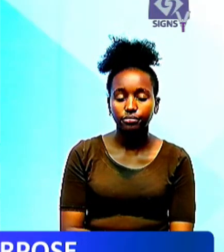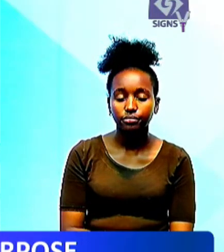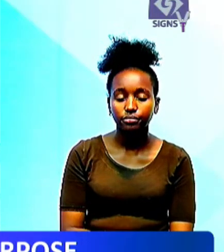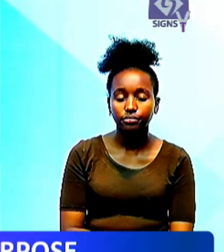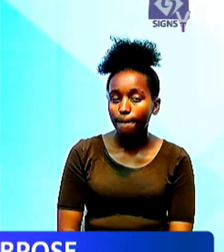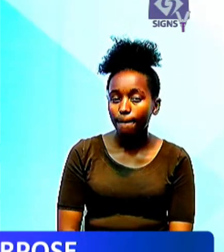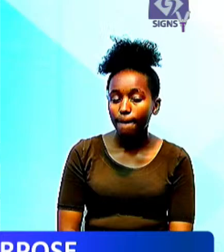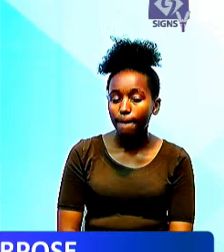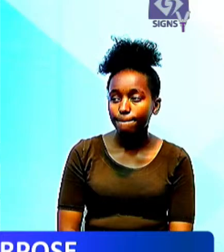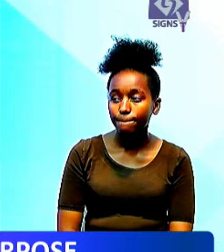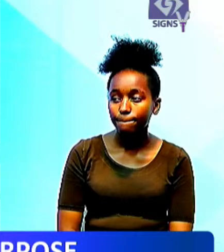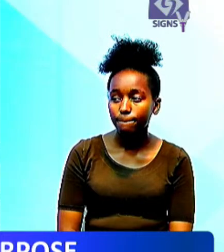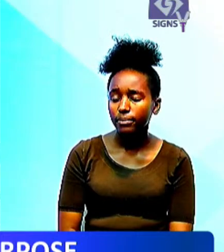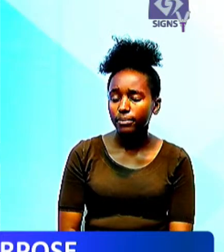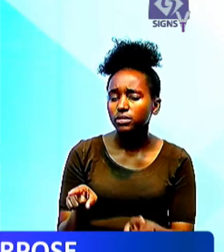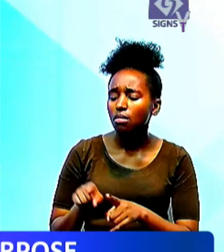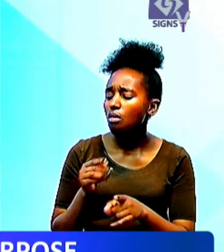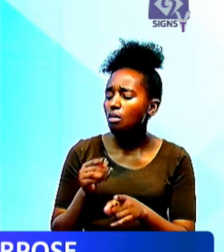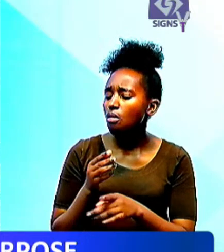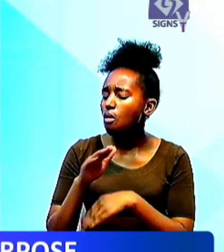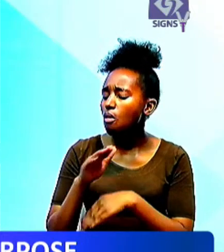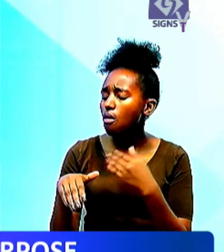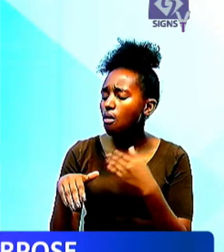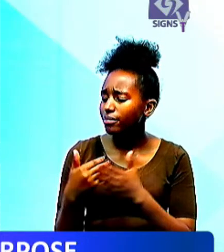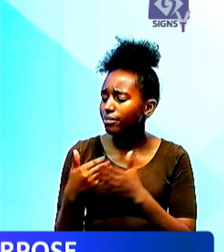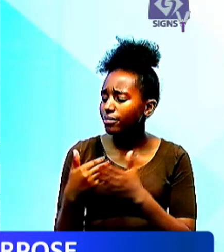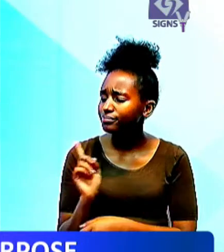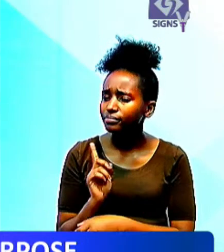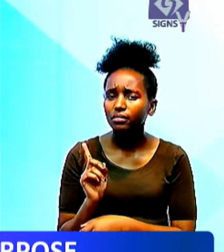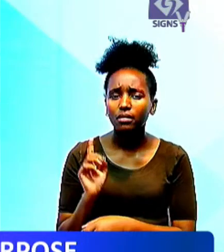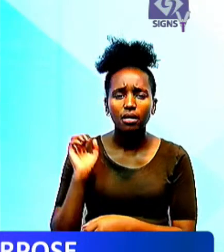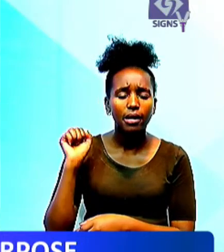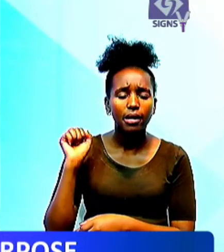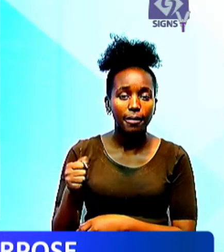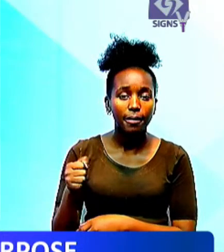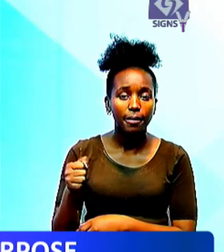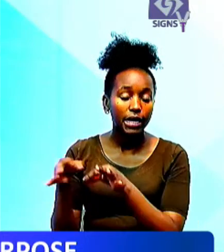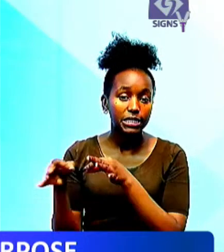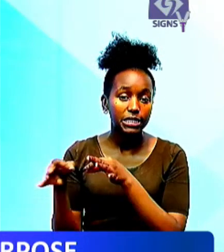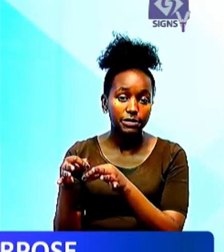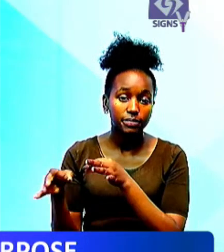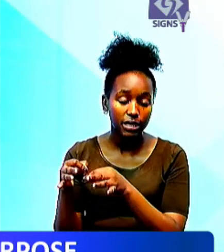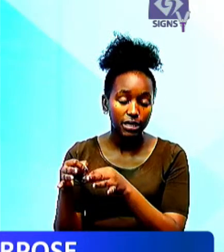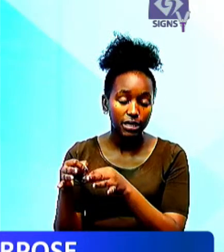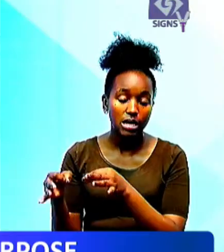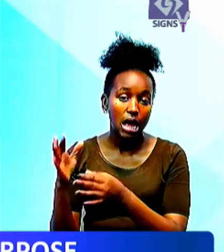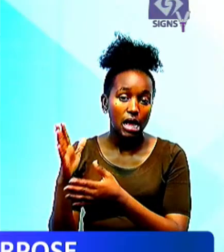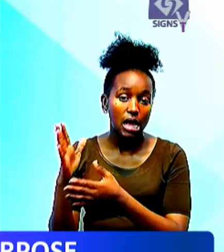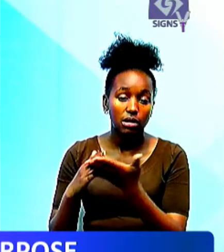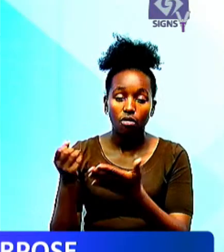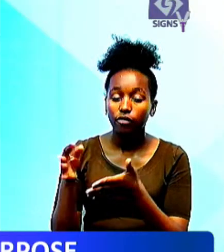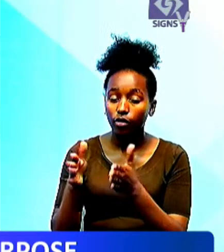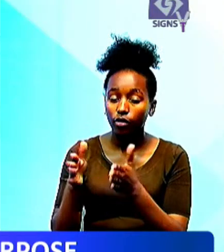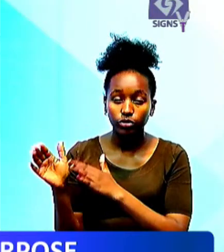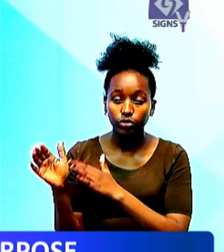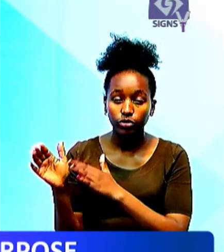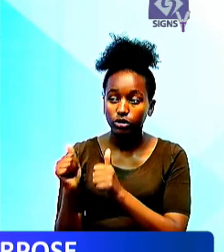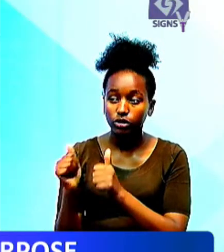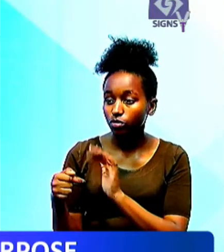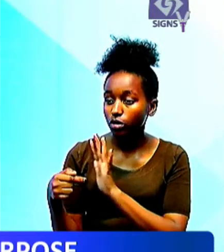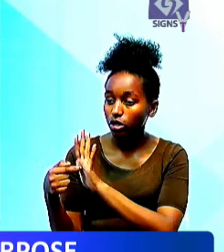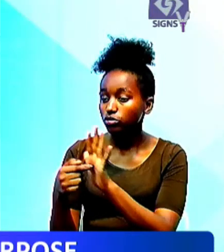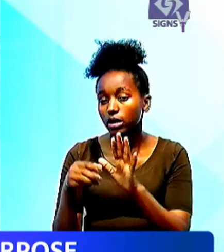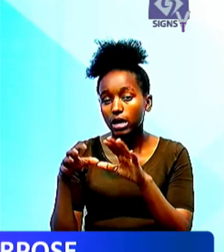trading. Where, as a beginner, could you demystify some of these opportunities that have been flaunted in the market